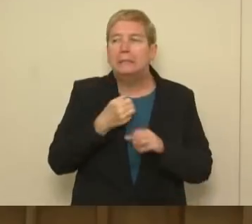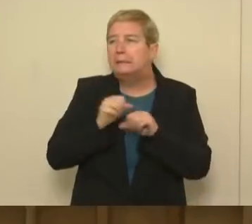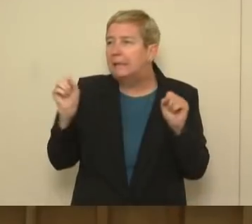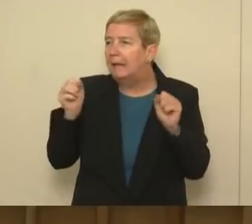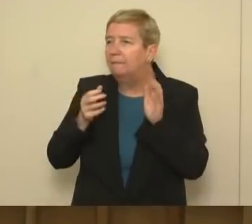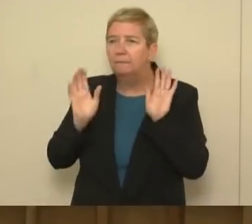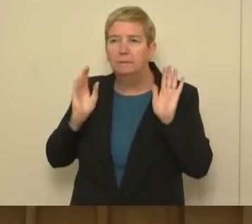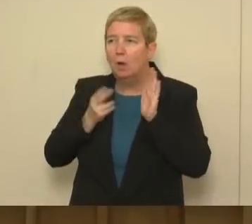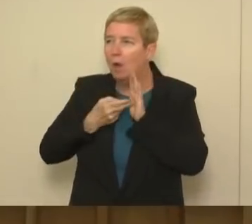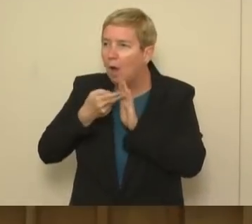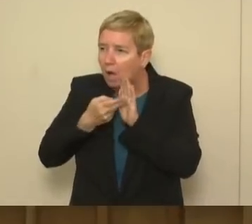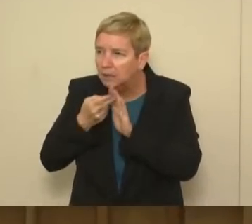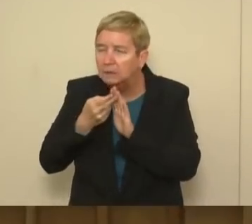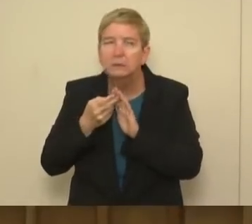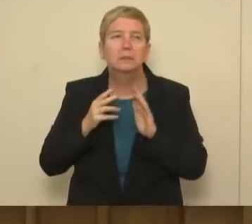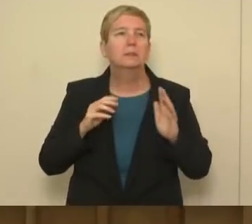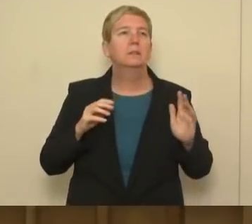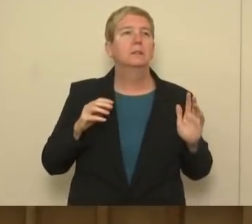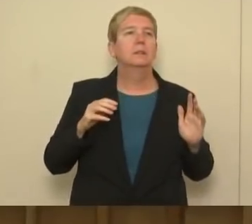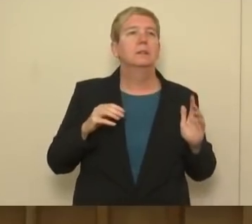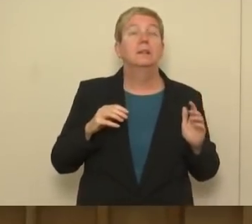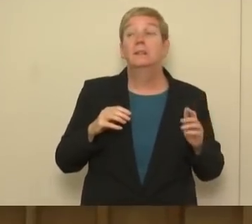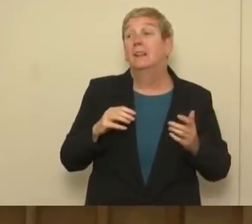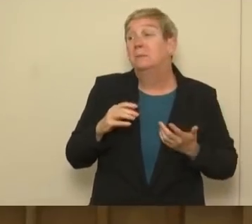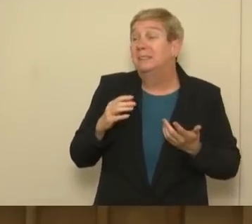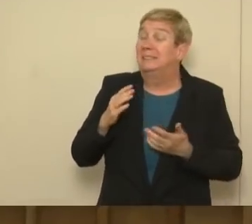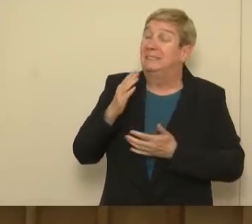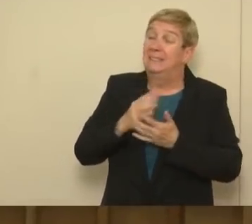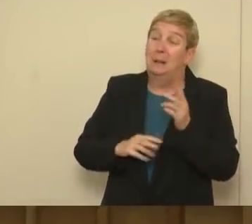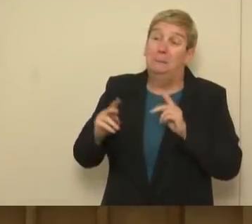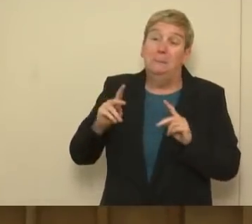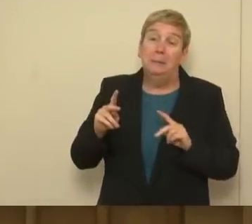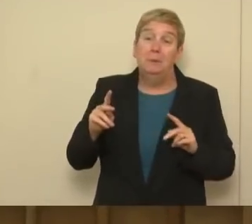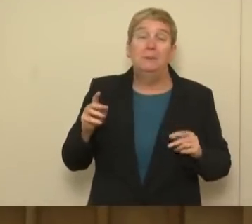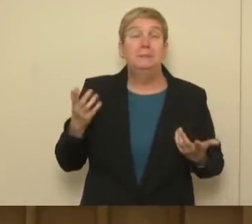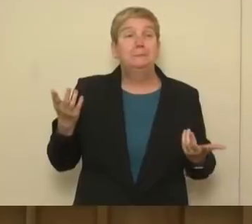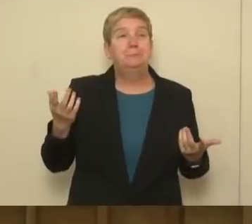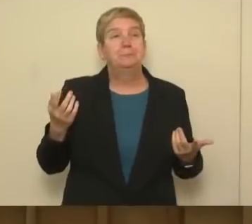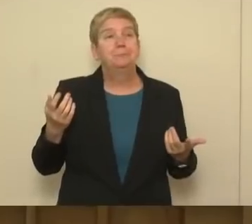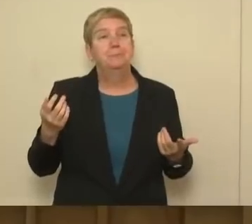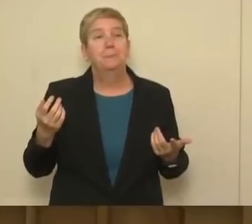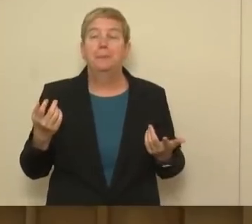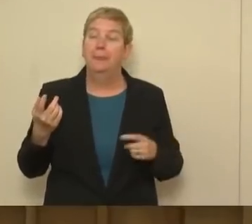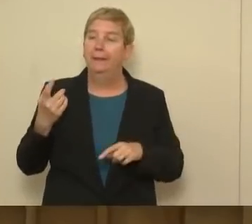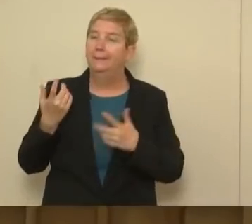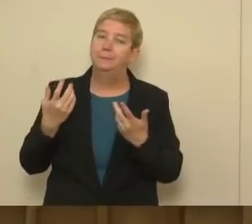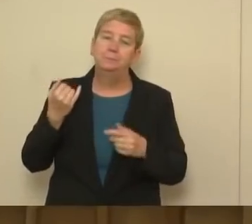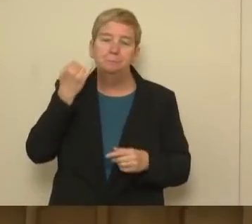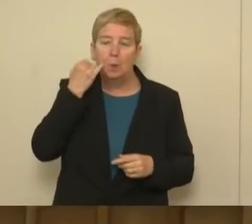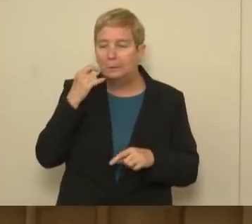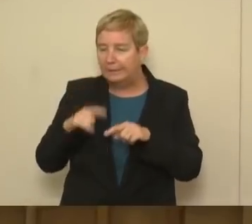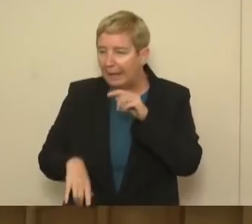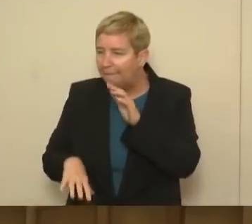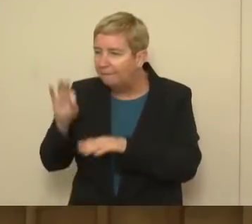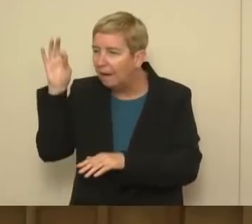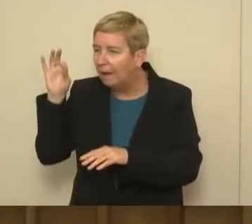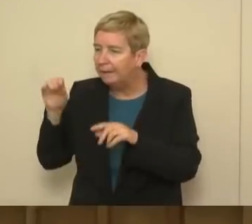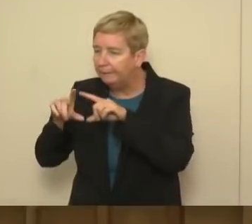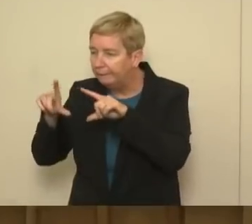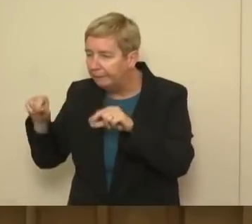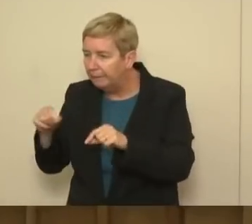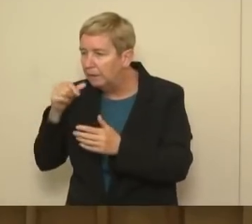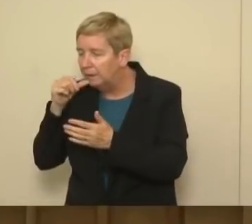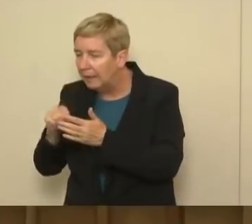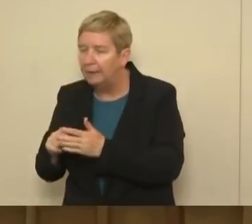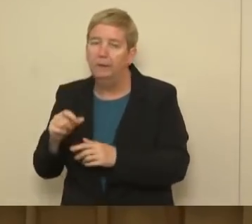are advocating, because there will be people who can be called back who otherwise didn't find their envelope, lost their